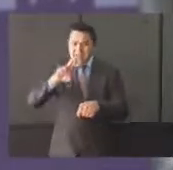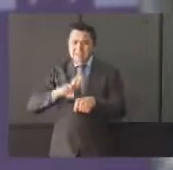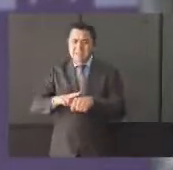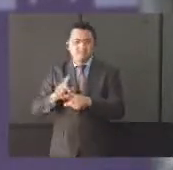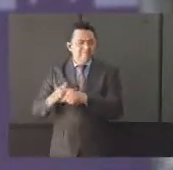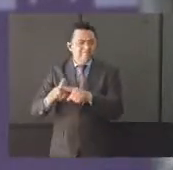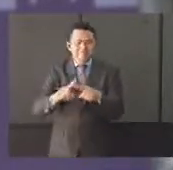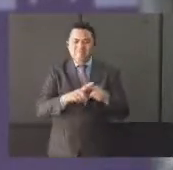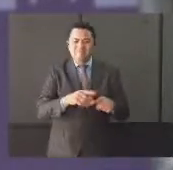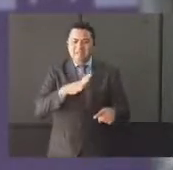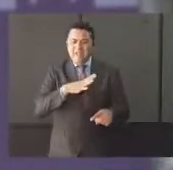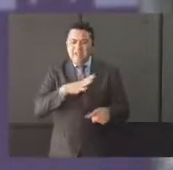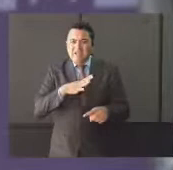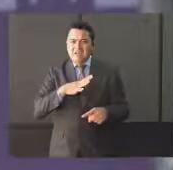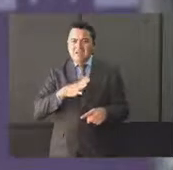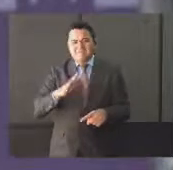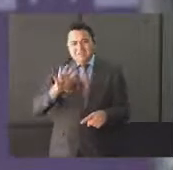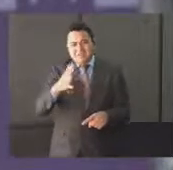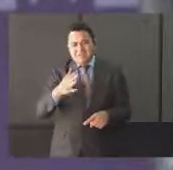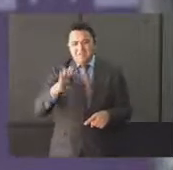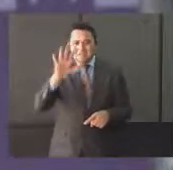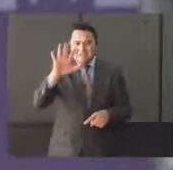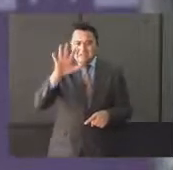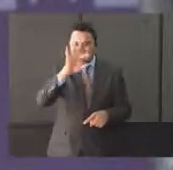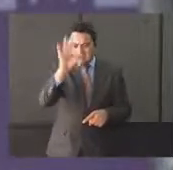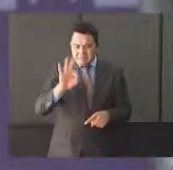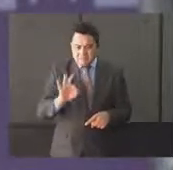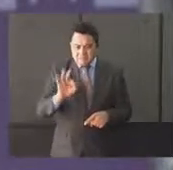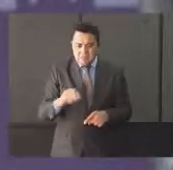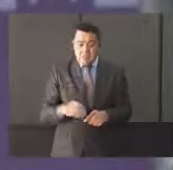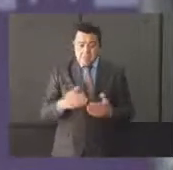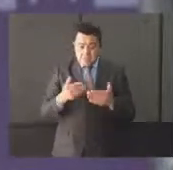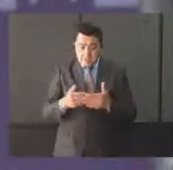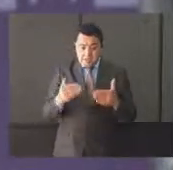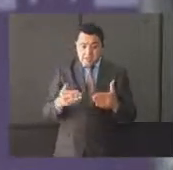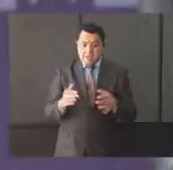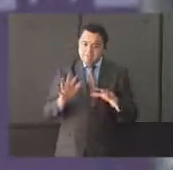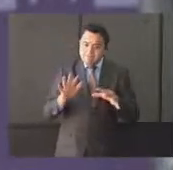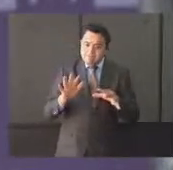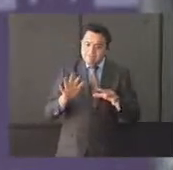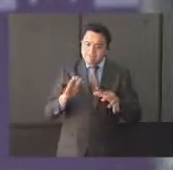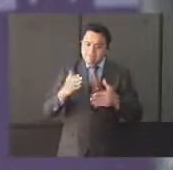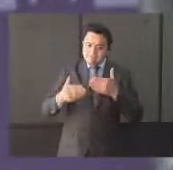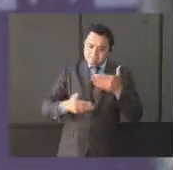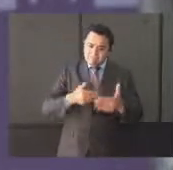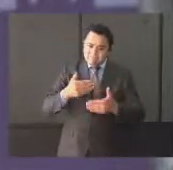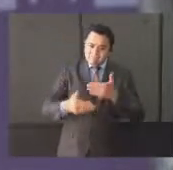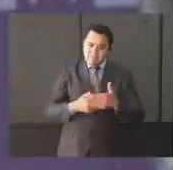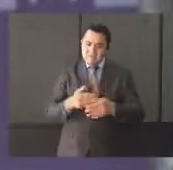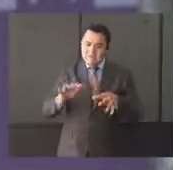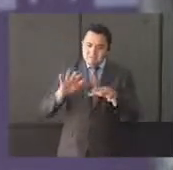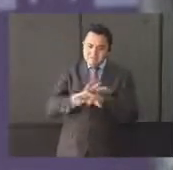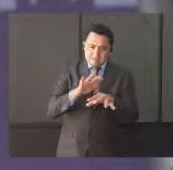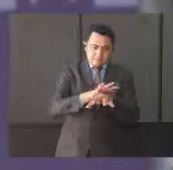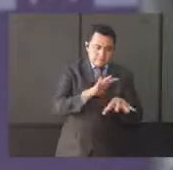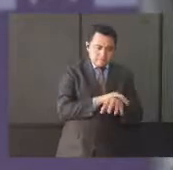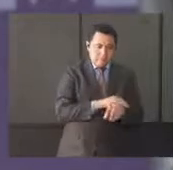0.5%. If we don't take into account the children of Mexicans born in the United